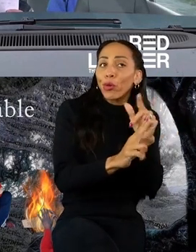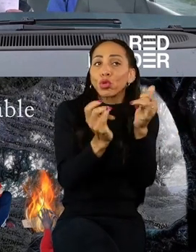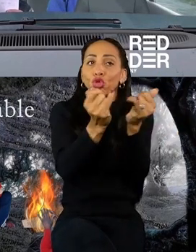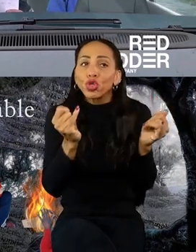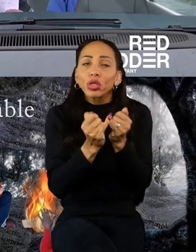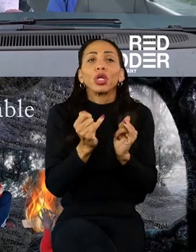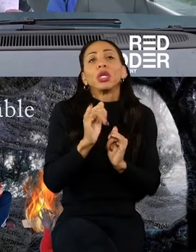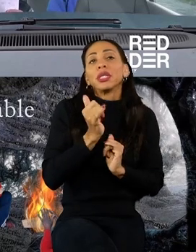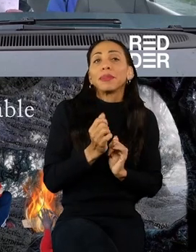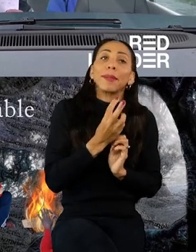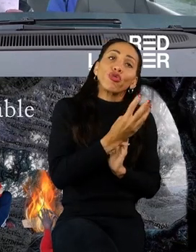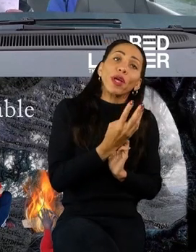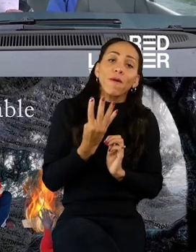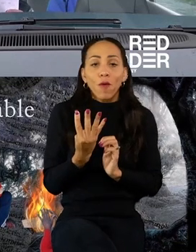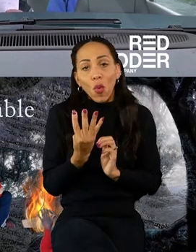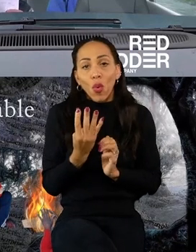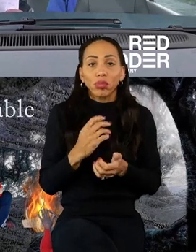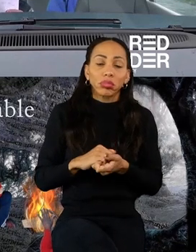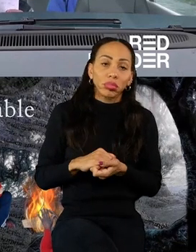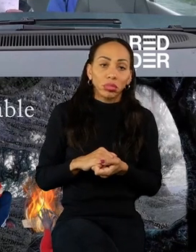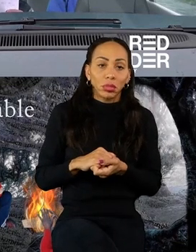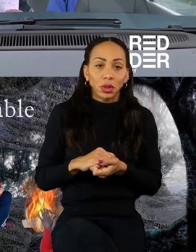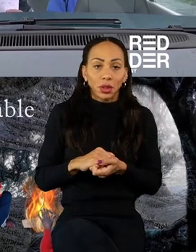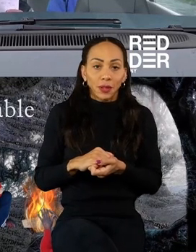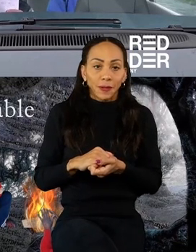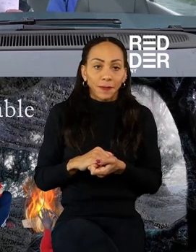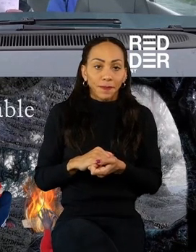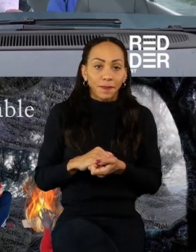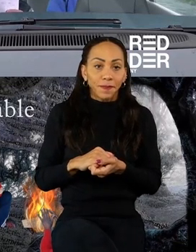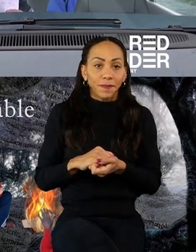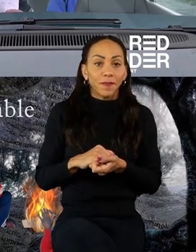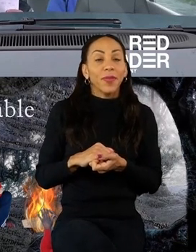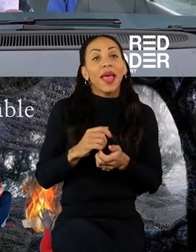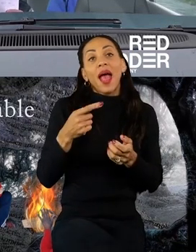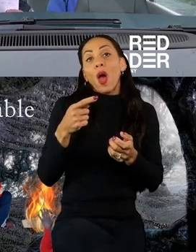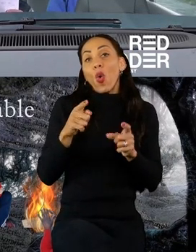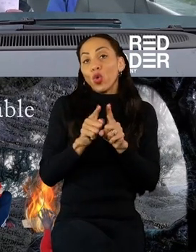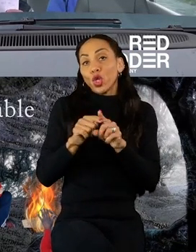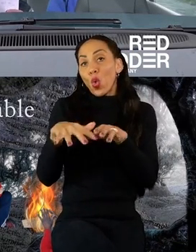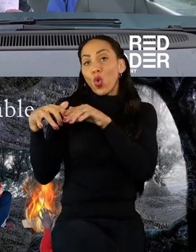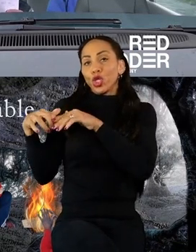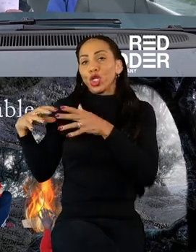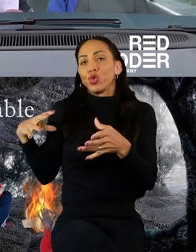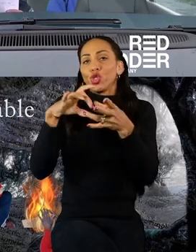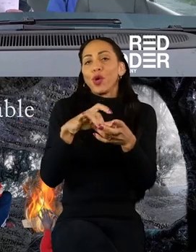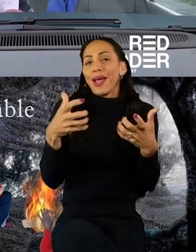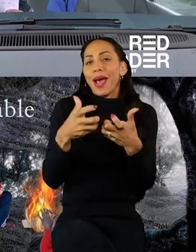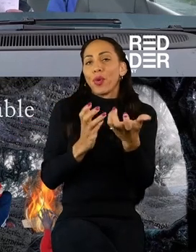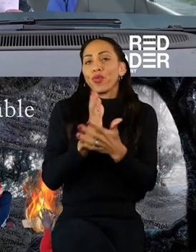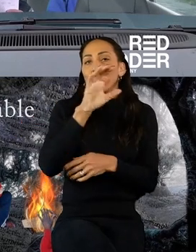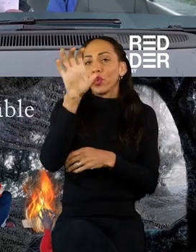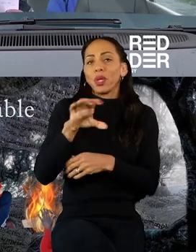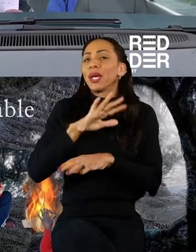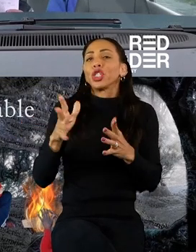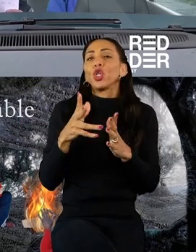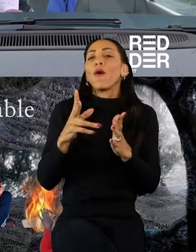separate locations and in their homes and studios, and sometimes up to three or four, and sometimes even involved audience participants